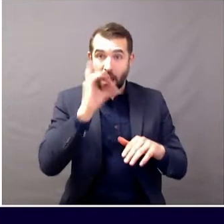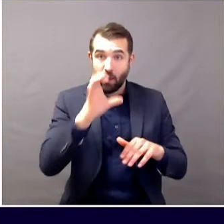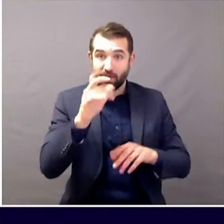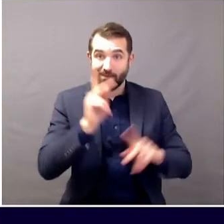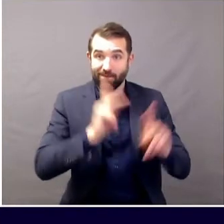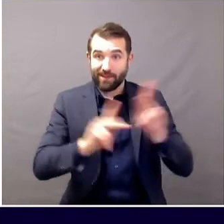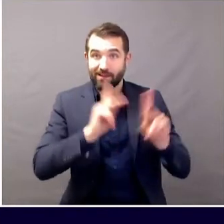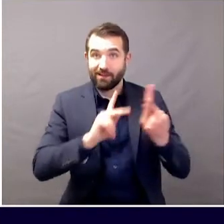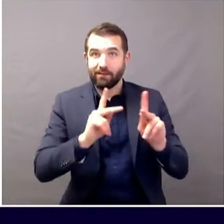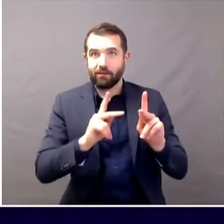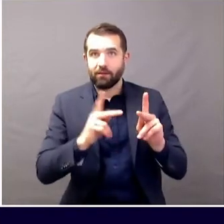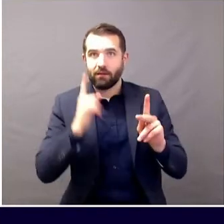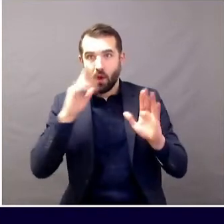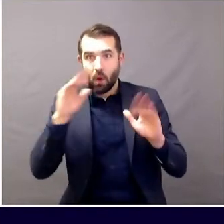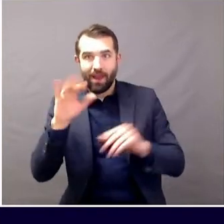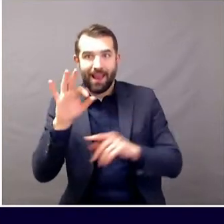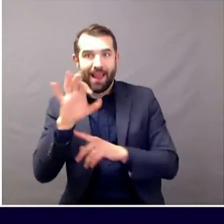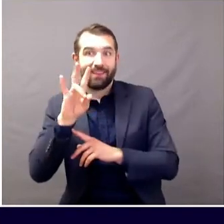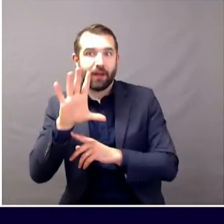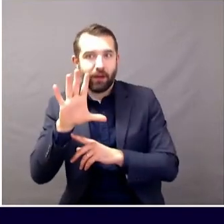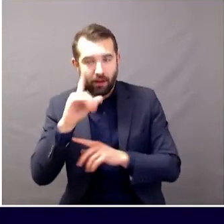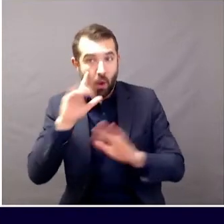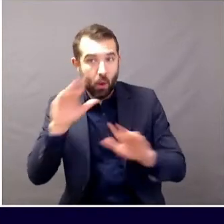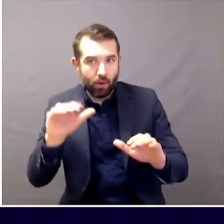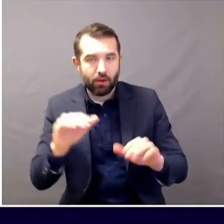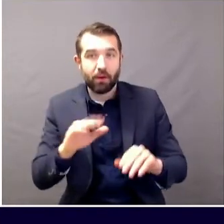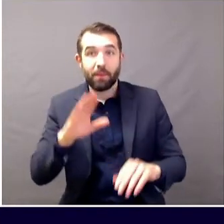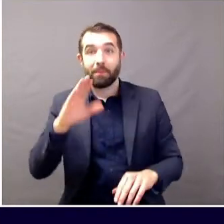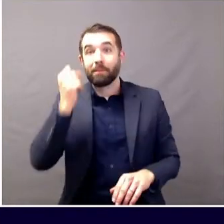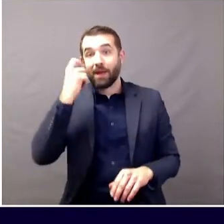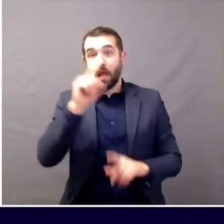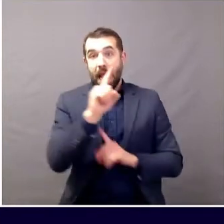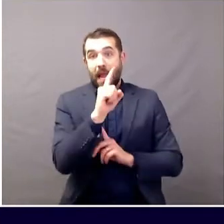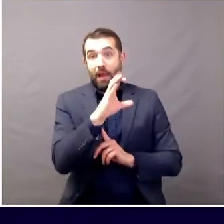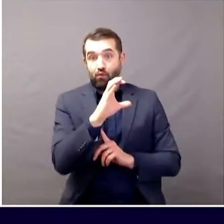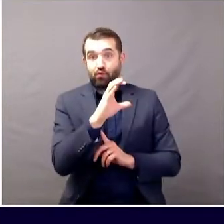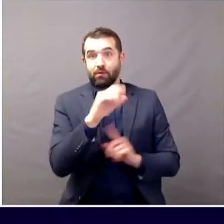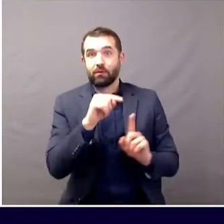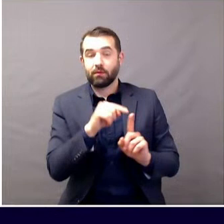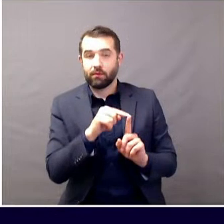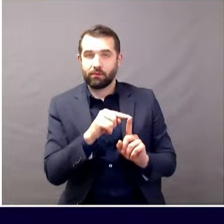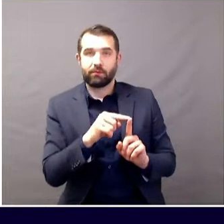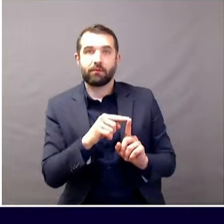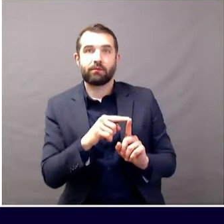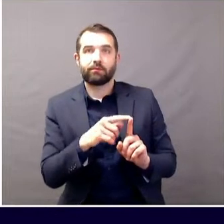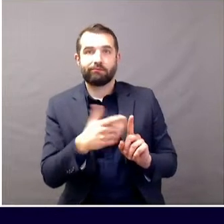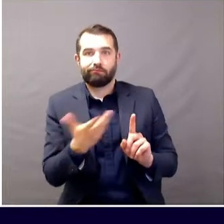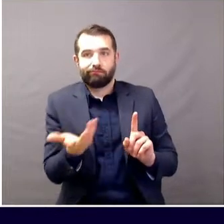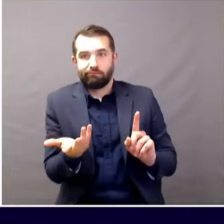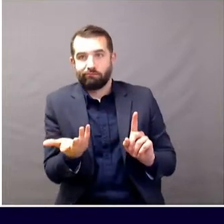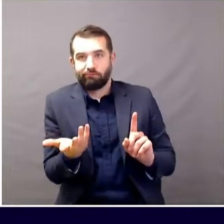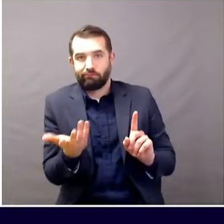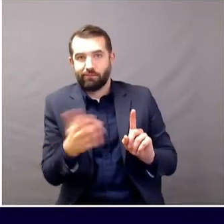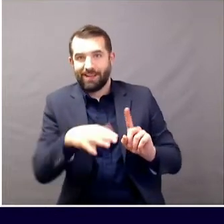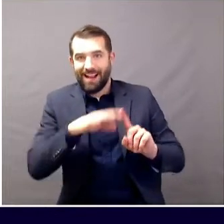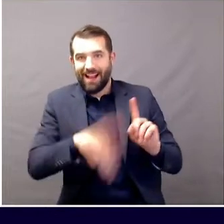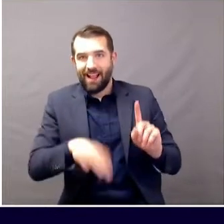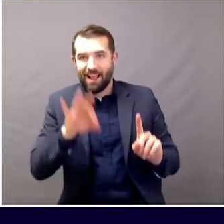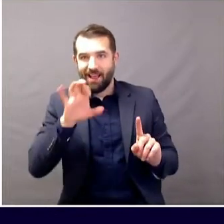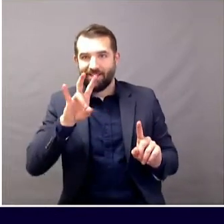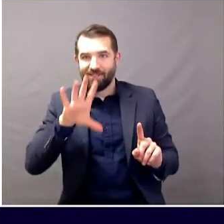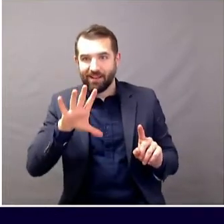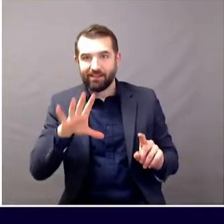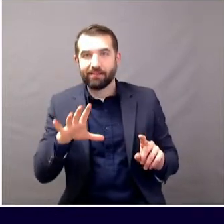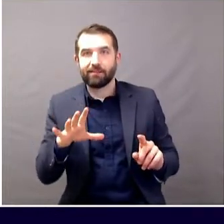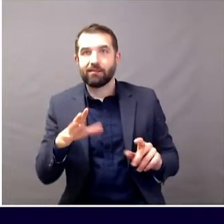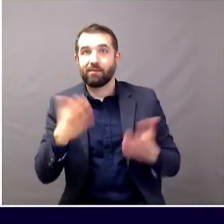975, we can reasonably ship an entire pallet of vaccine to them. But if they happen to be at a clinic that only has, say, 20 people at